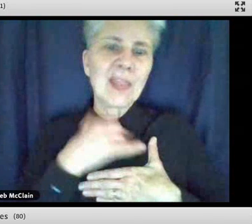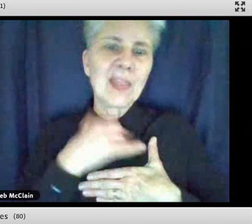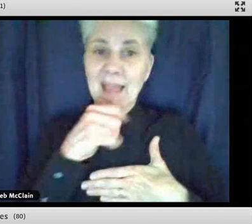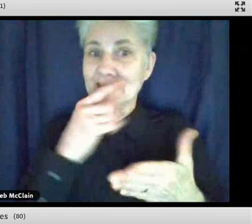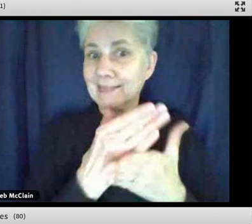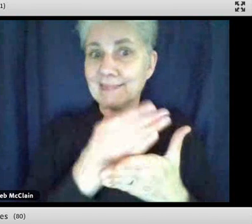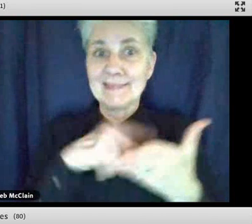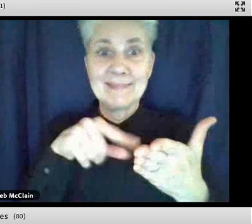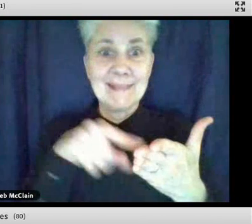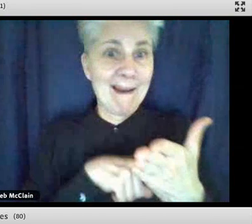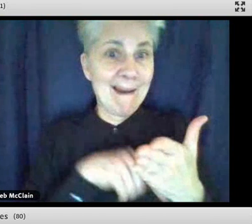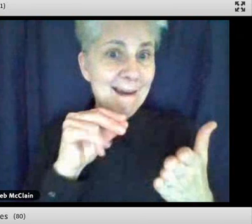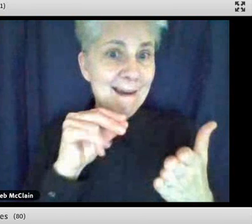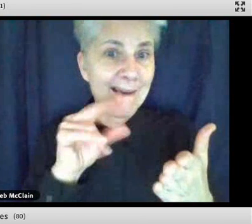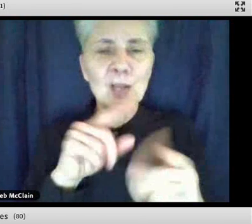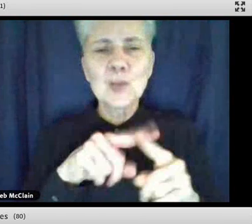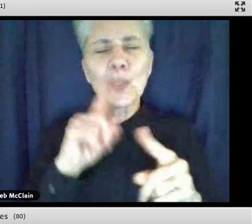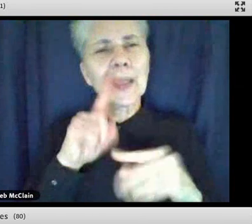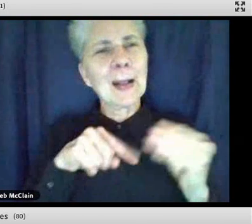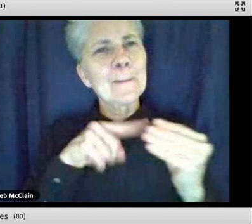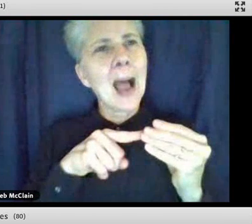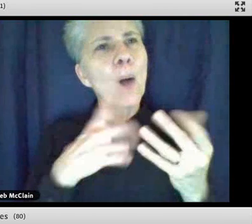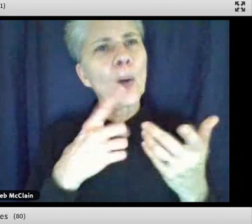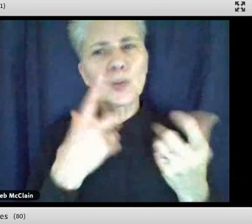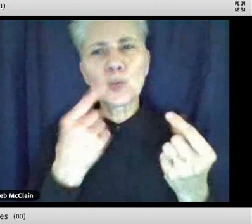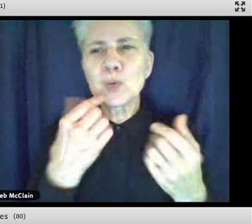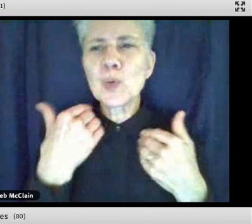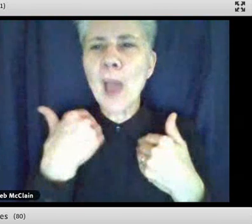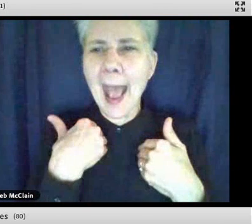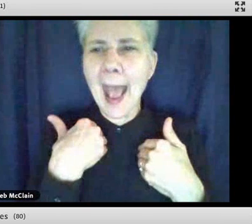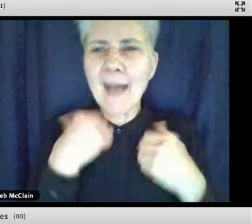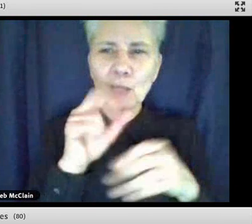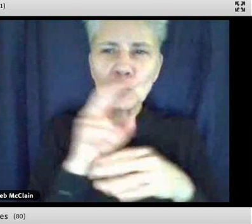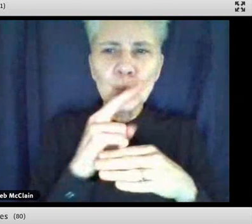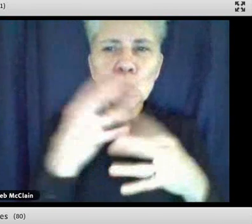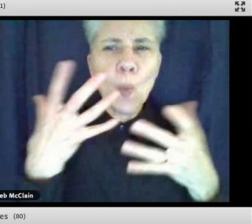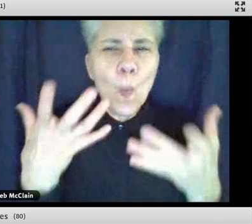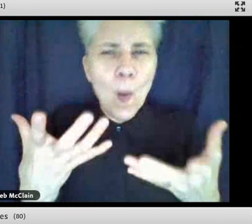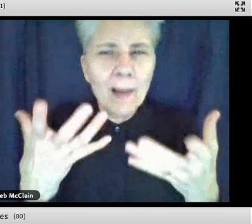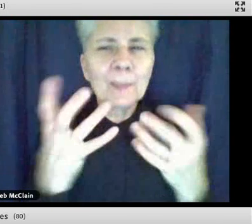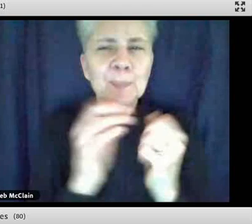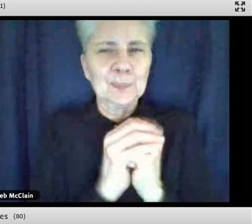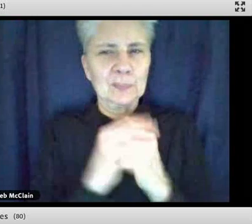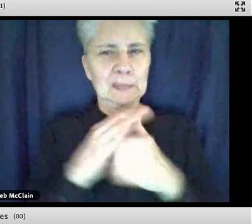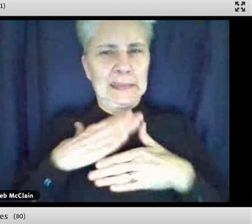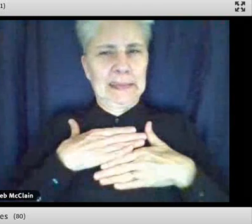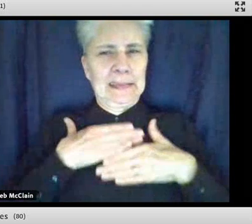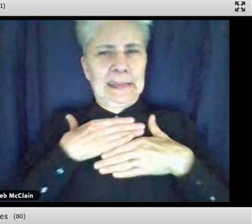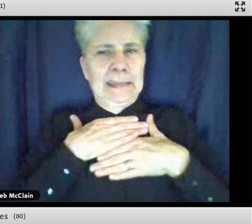career. So thinking about what you do have access to right now.